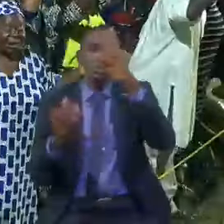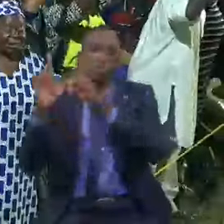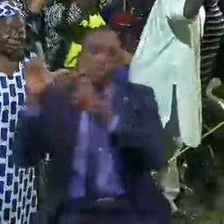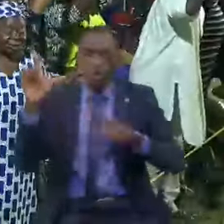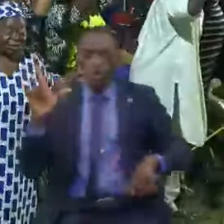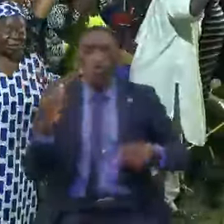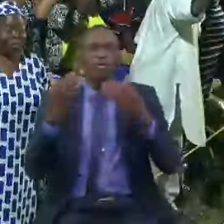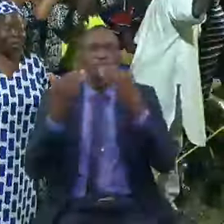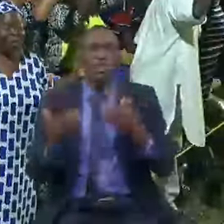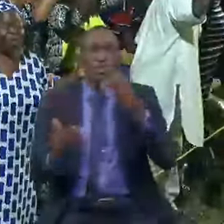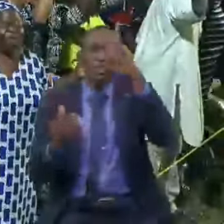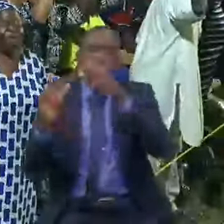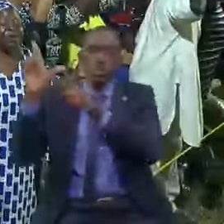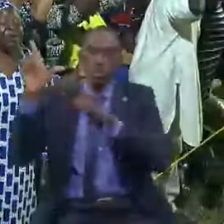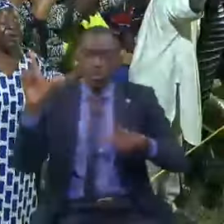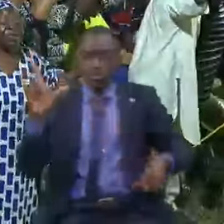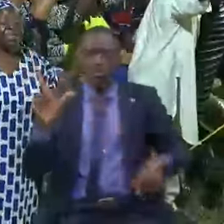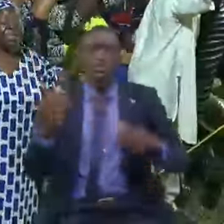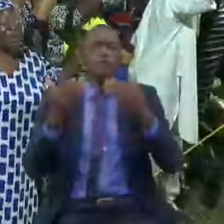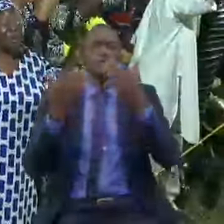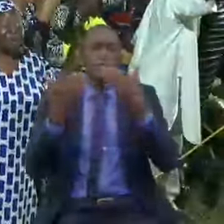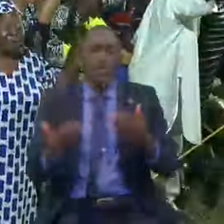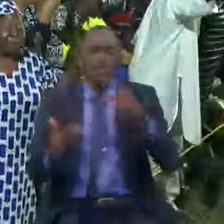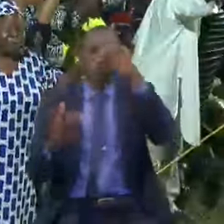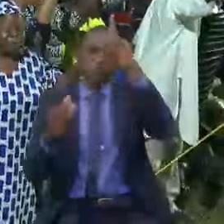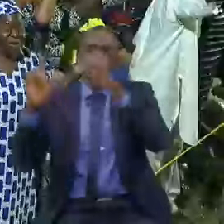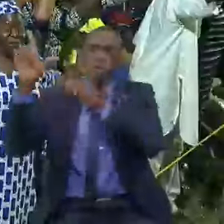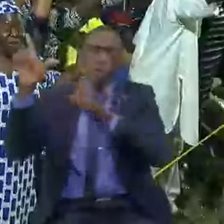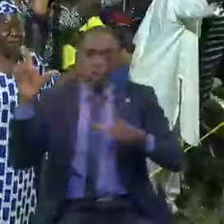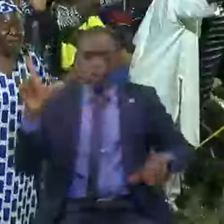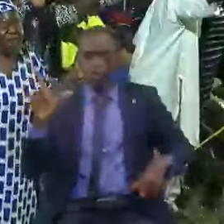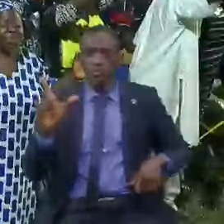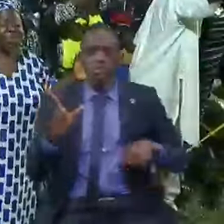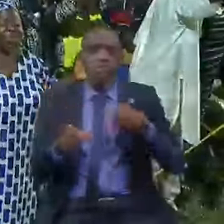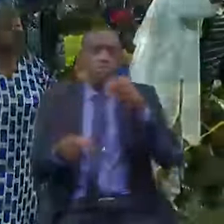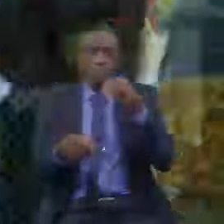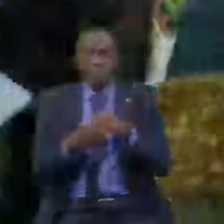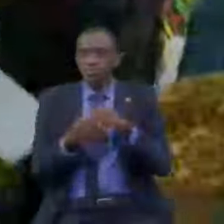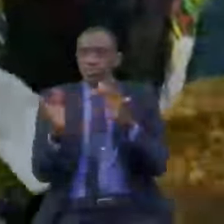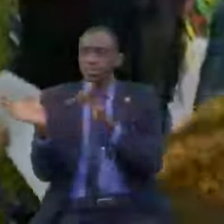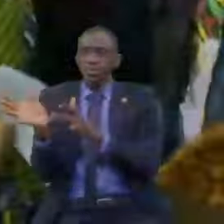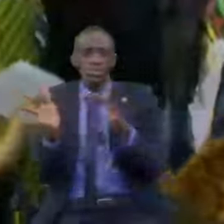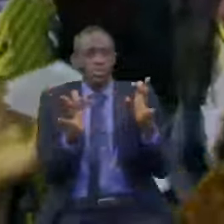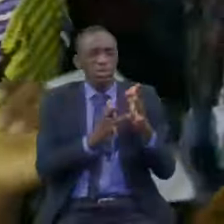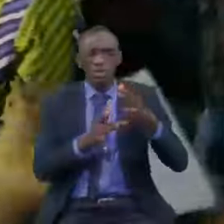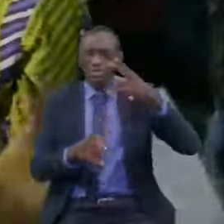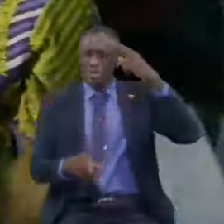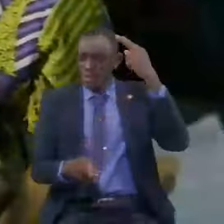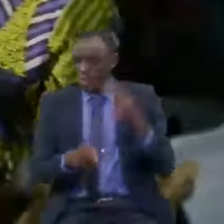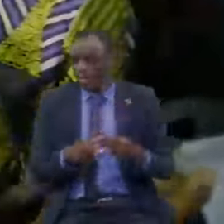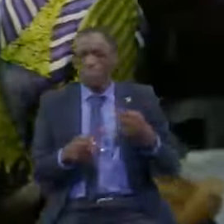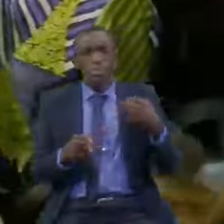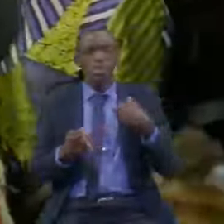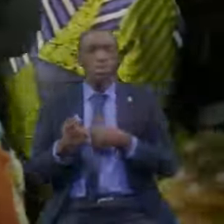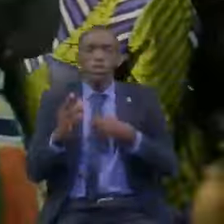Lord. Thank you, Lord. In Jesus' name we pray.